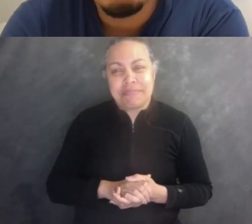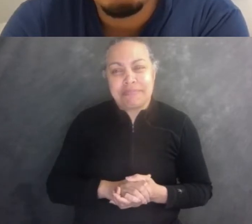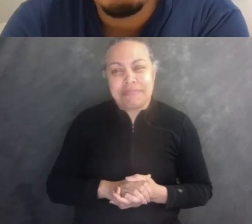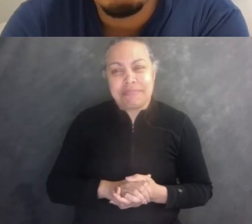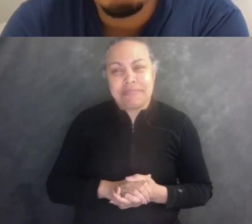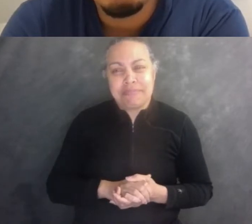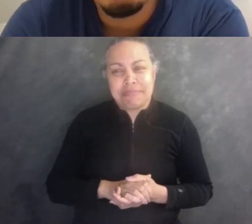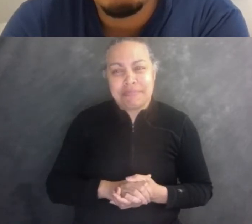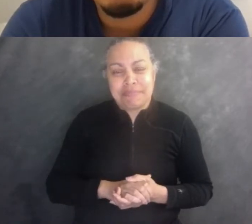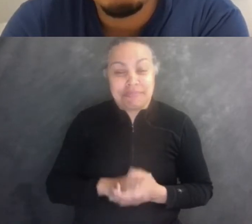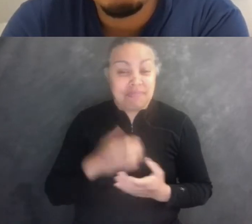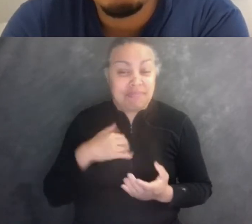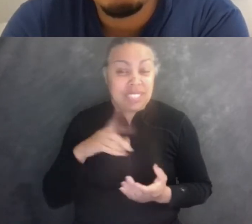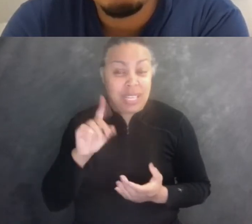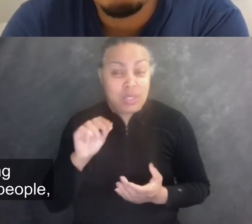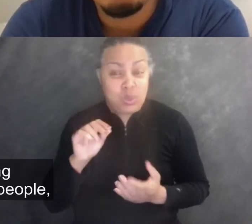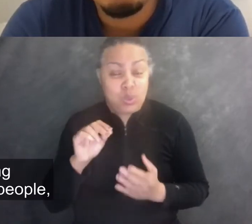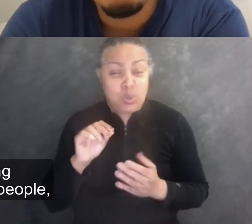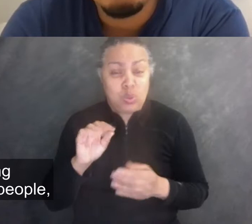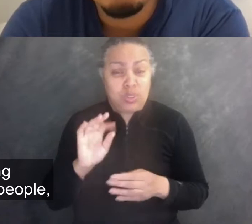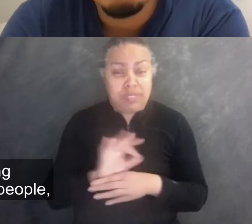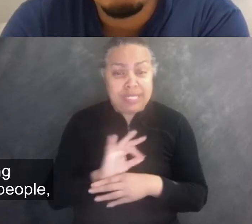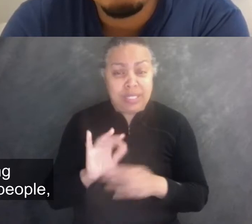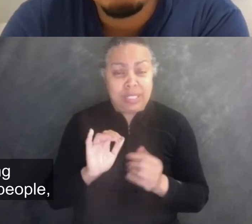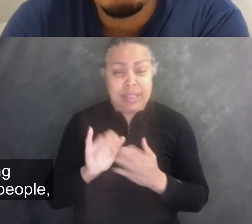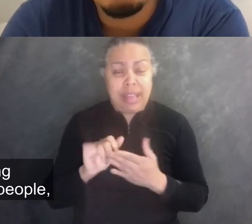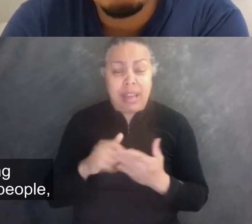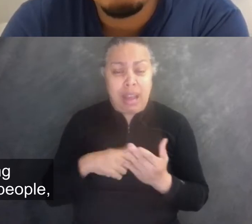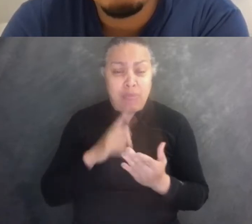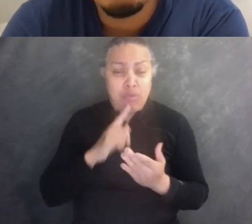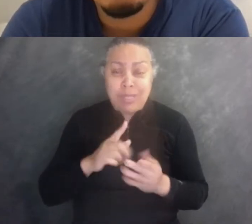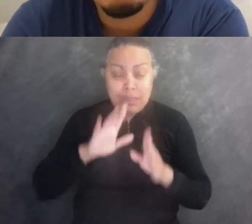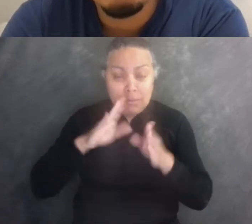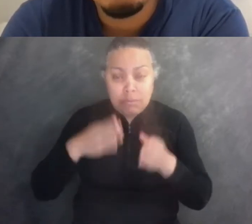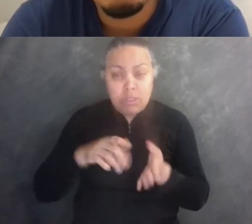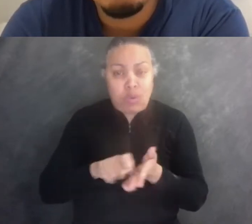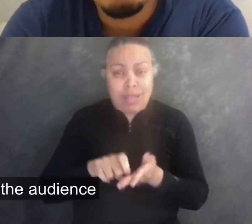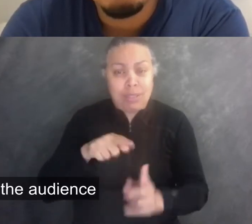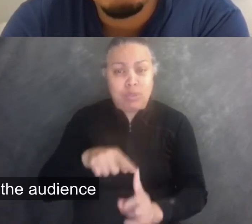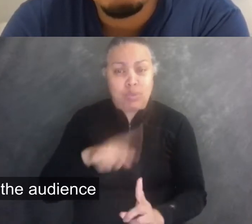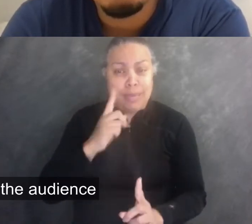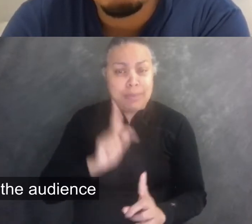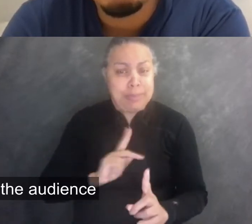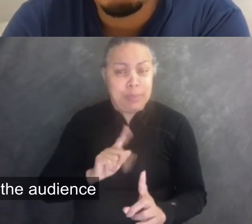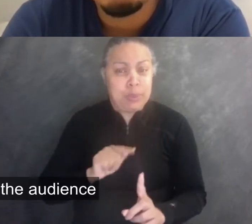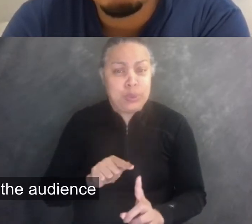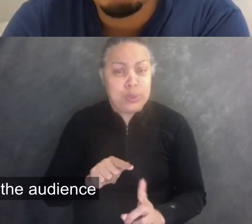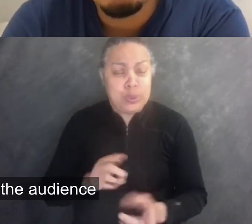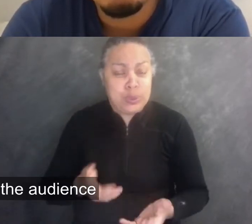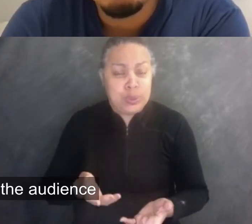But yeah, I do kind of operate under the delusion that I'm talking primarily to Black people. Mm-hmm. Even though